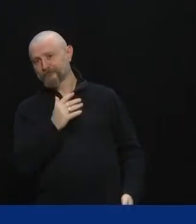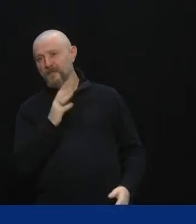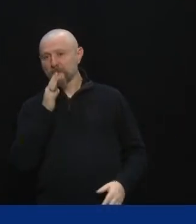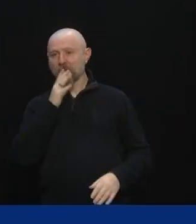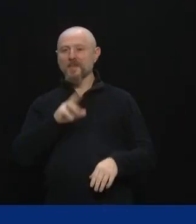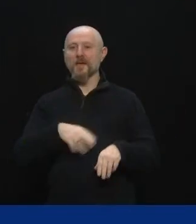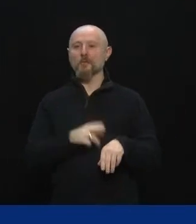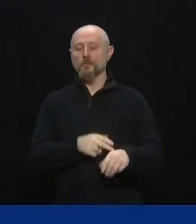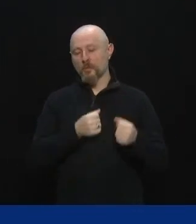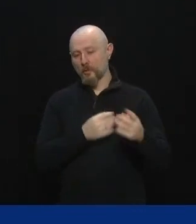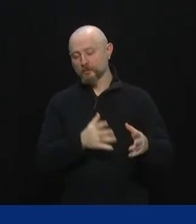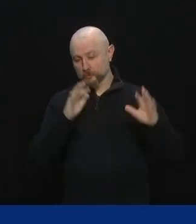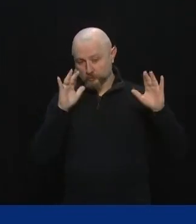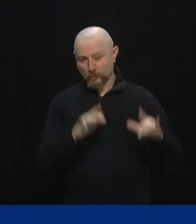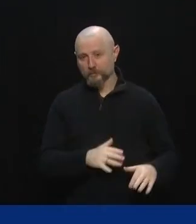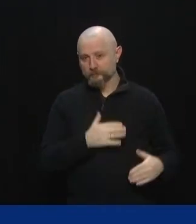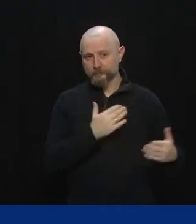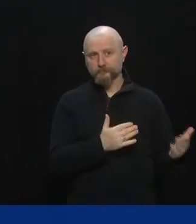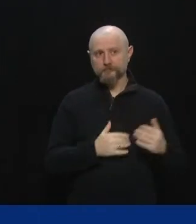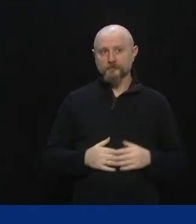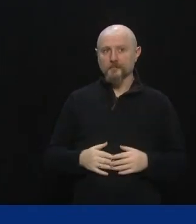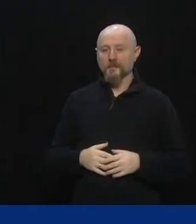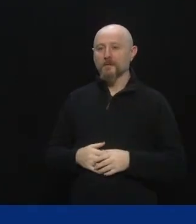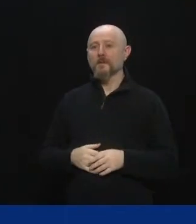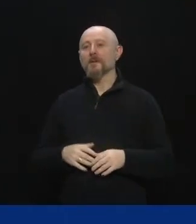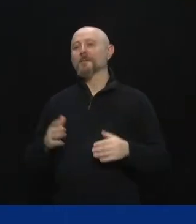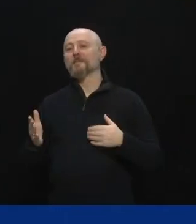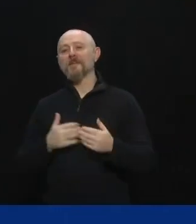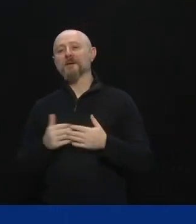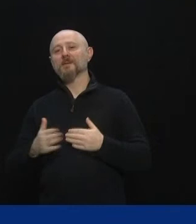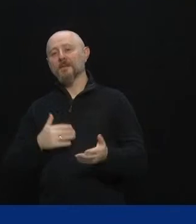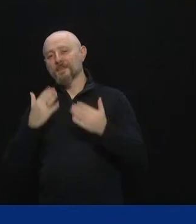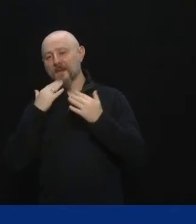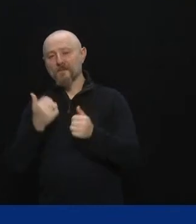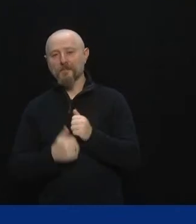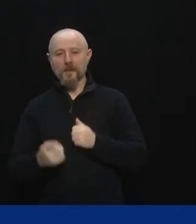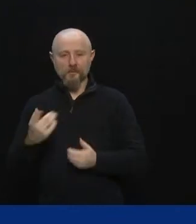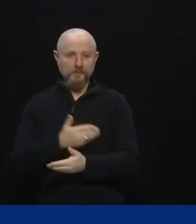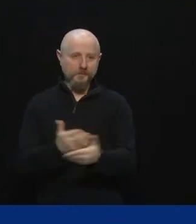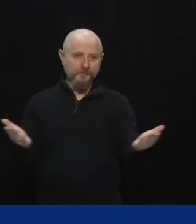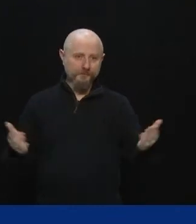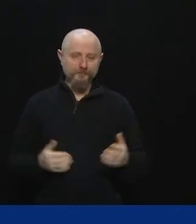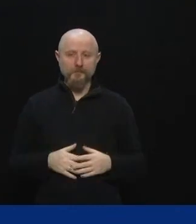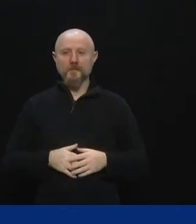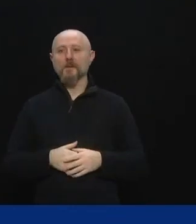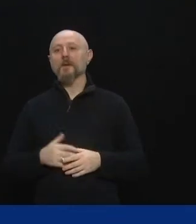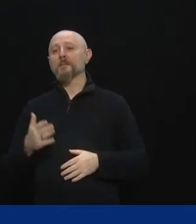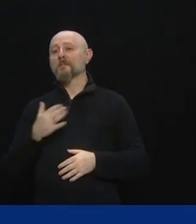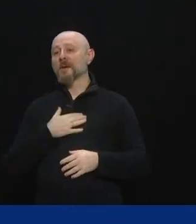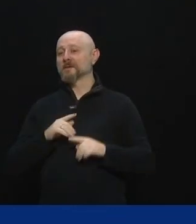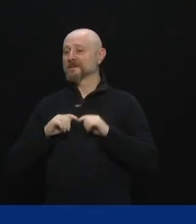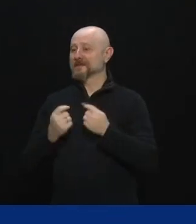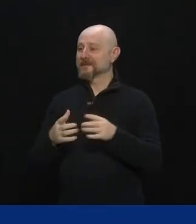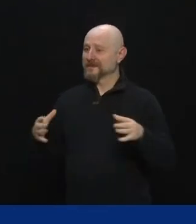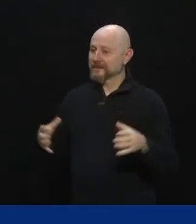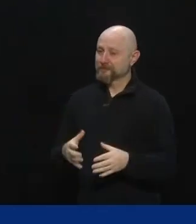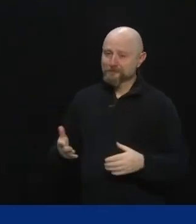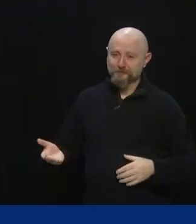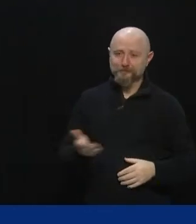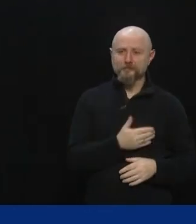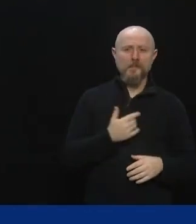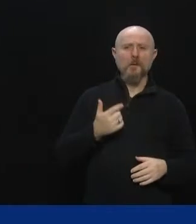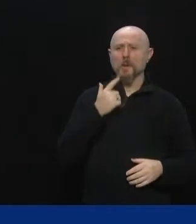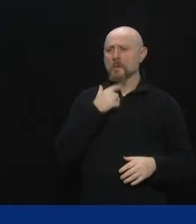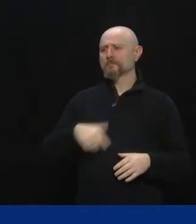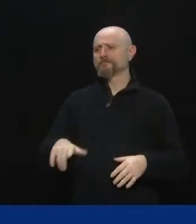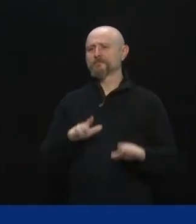don't say that with arrogance because I know there's another one coming. But I want to thank everybody, and especially my team here. Extraordinary leadership at a